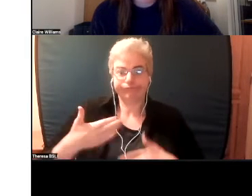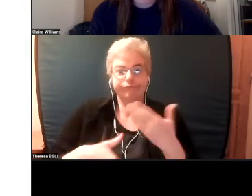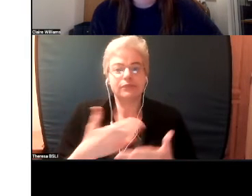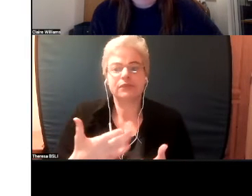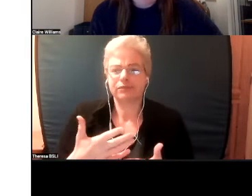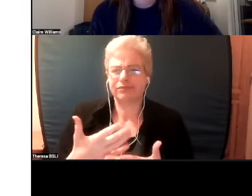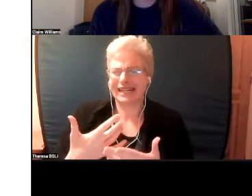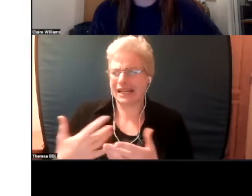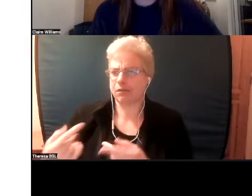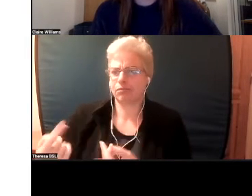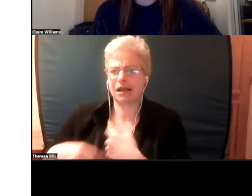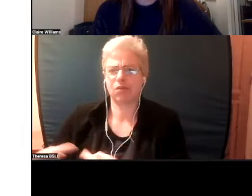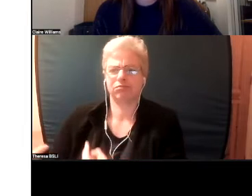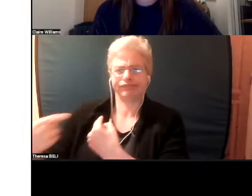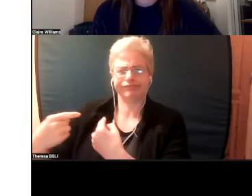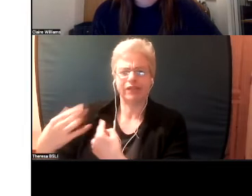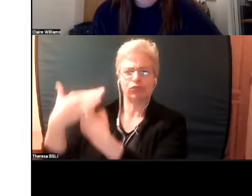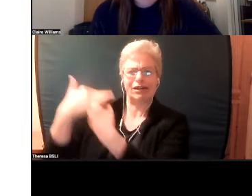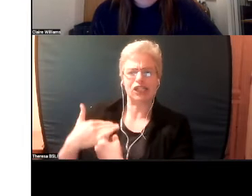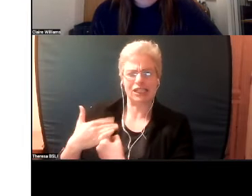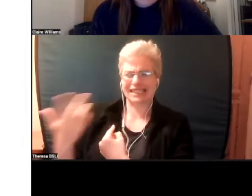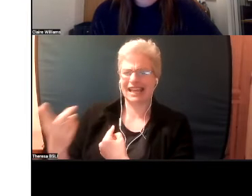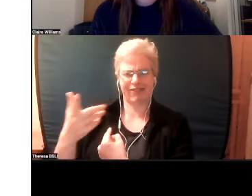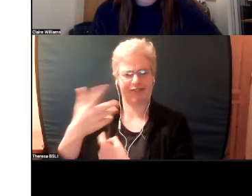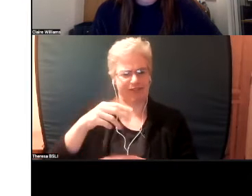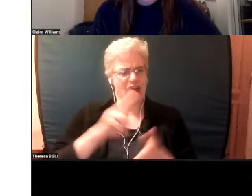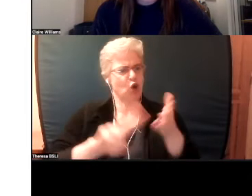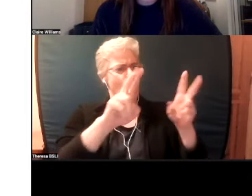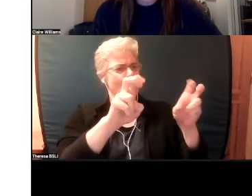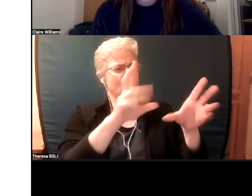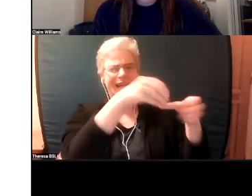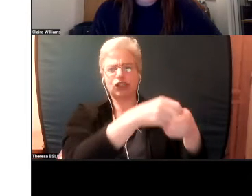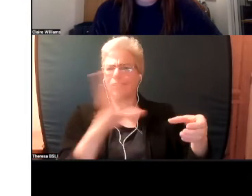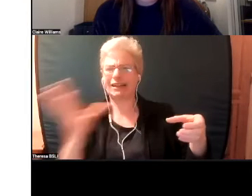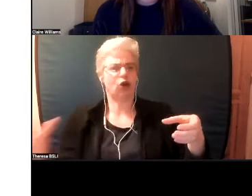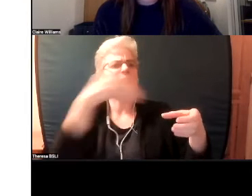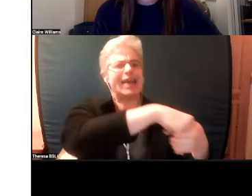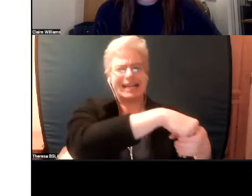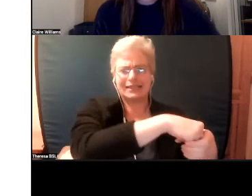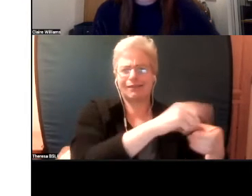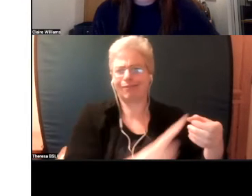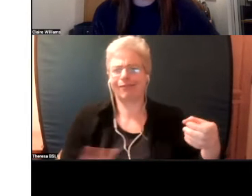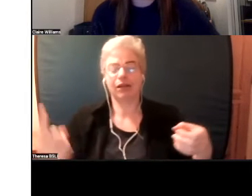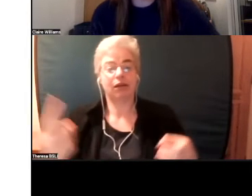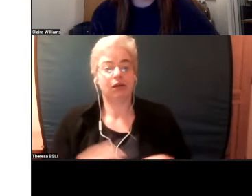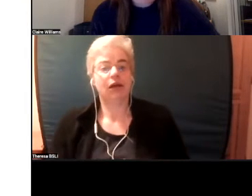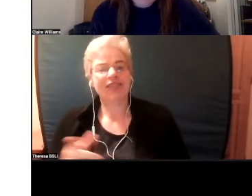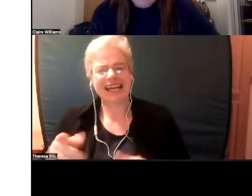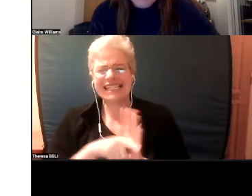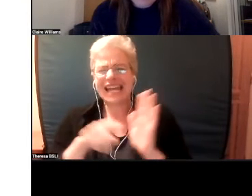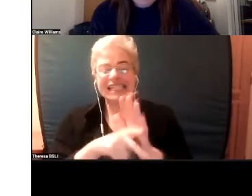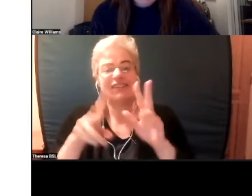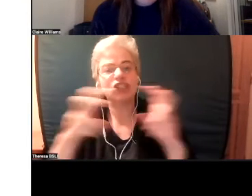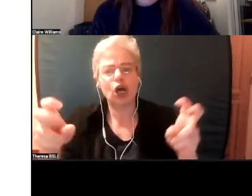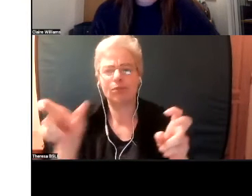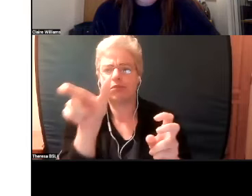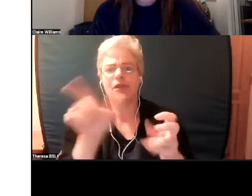not associate with that normative category. Thus, the neurodiversity model suggests that negative terminology of